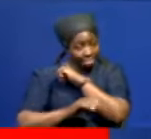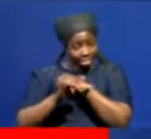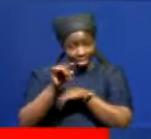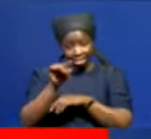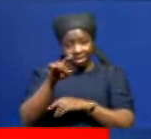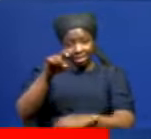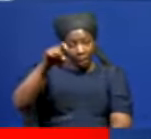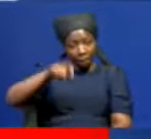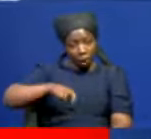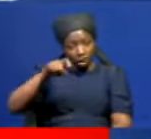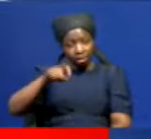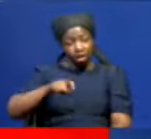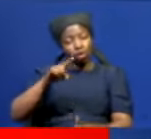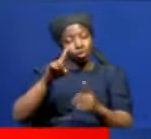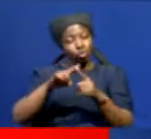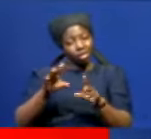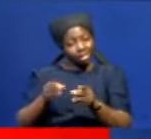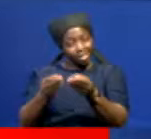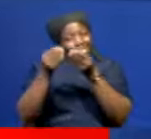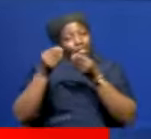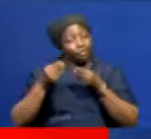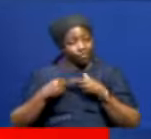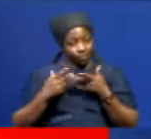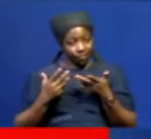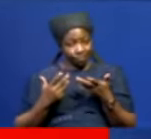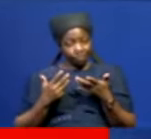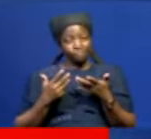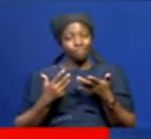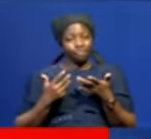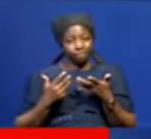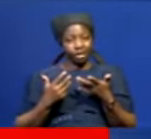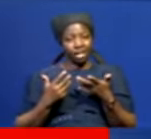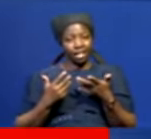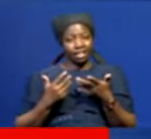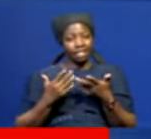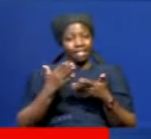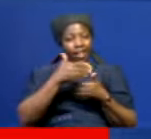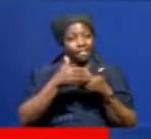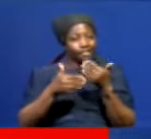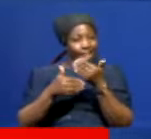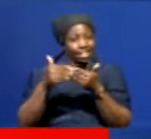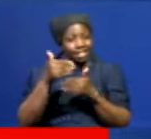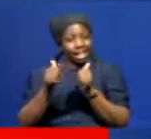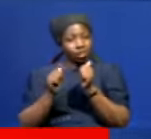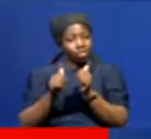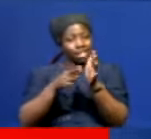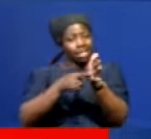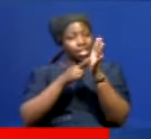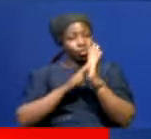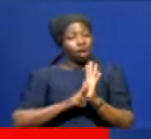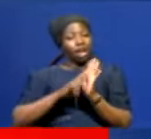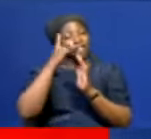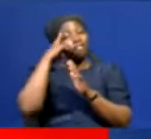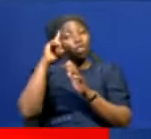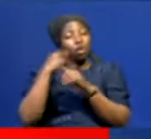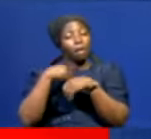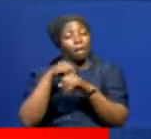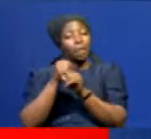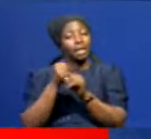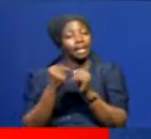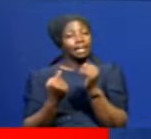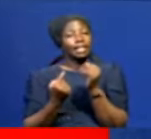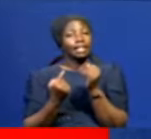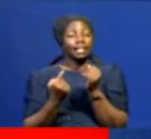supposed to give us the infrastructure that is requisite for digitalization